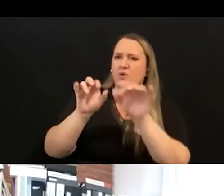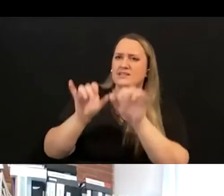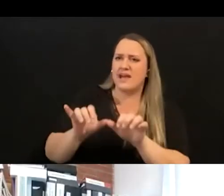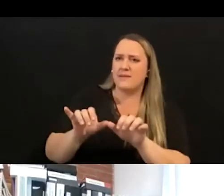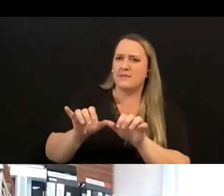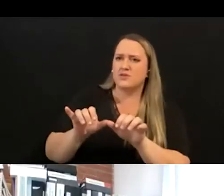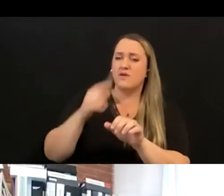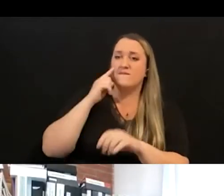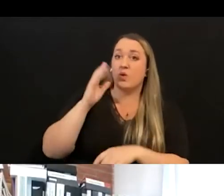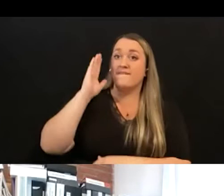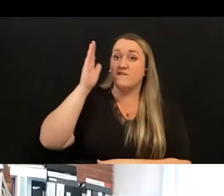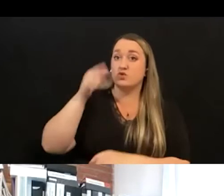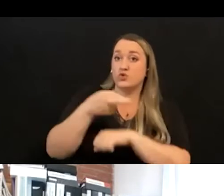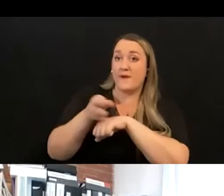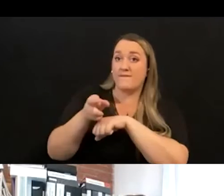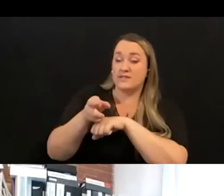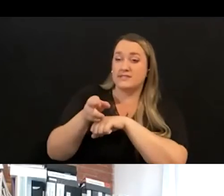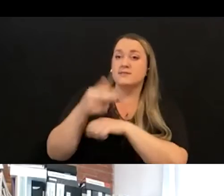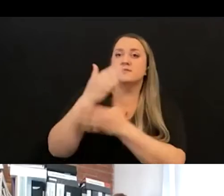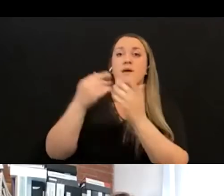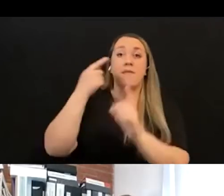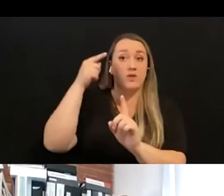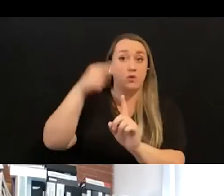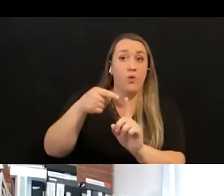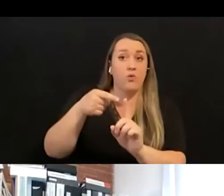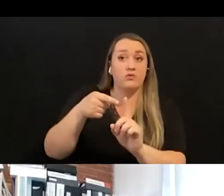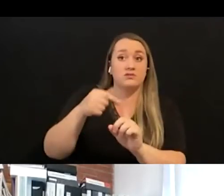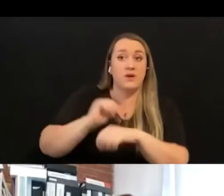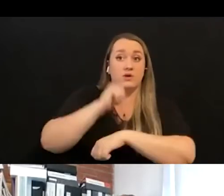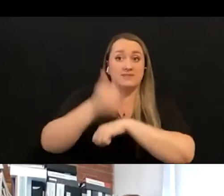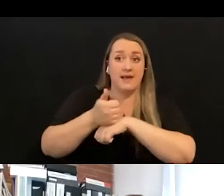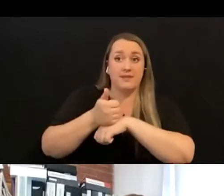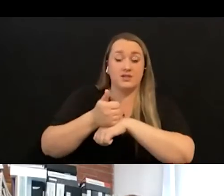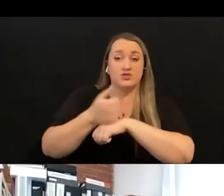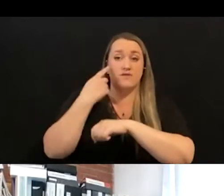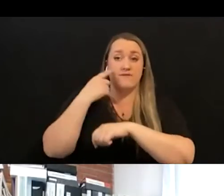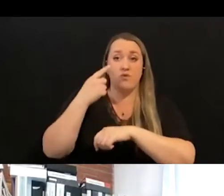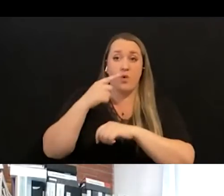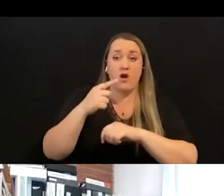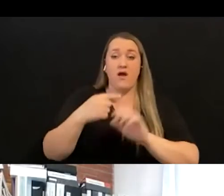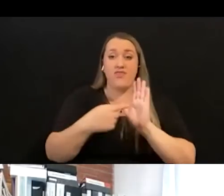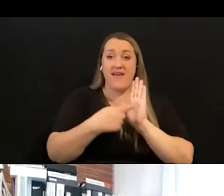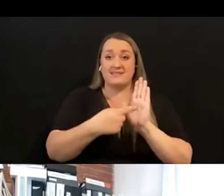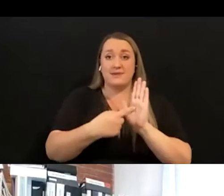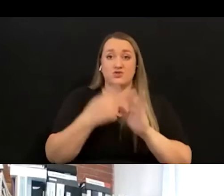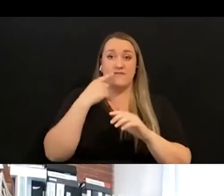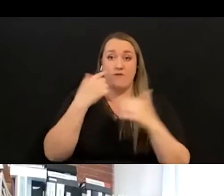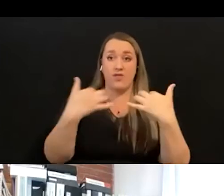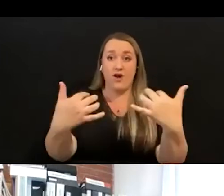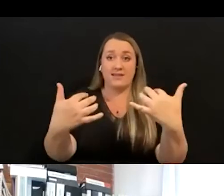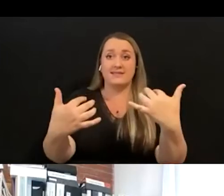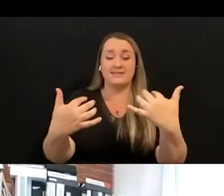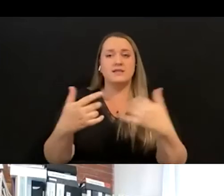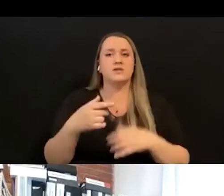future reference some of the goals that were established for the exhibition for audiences.